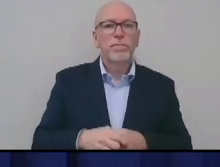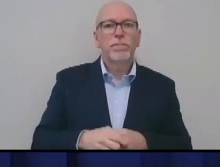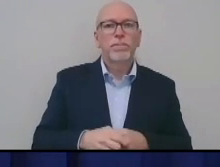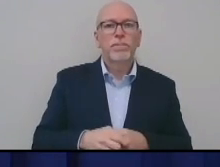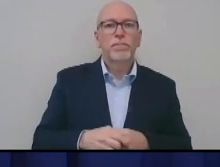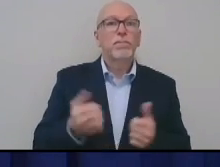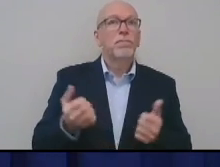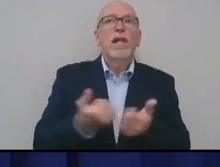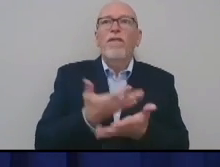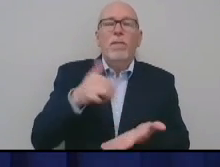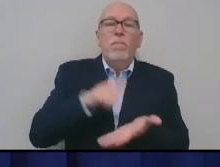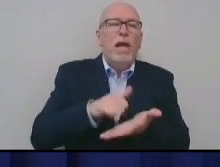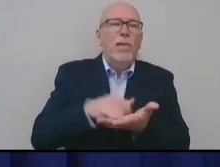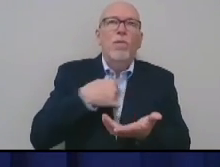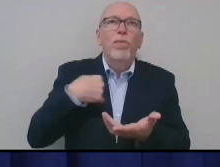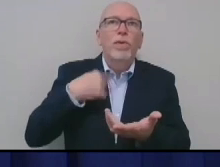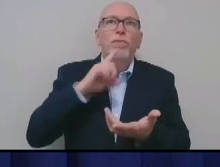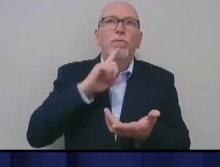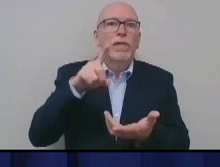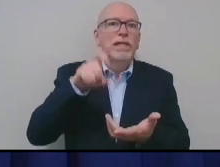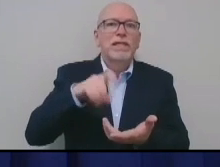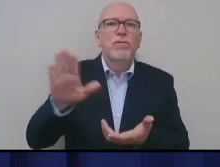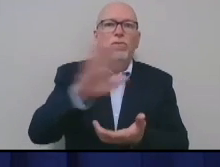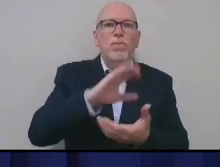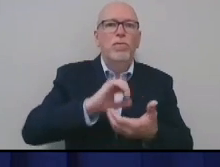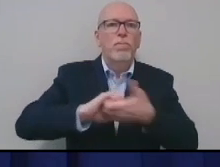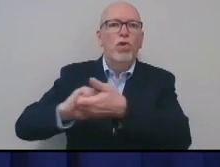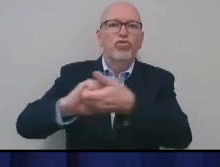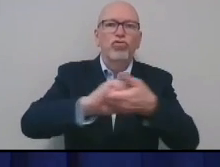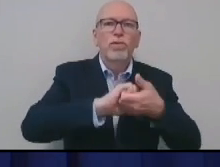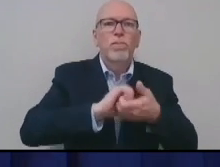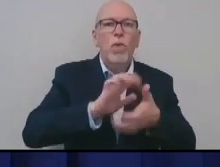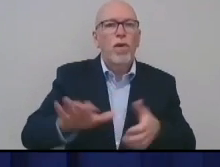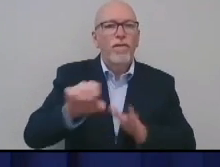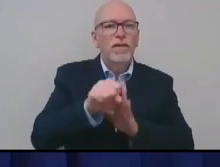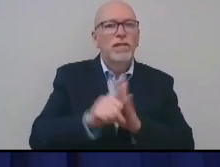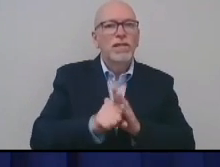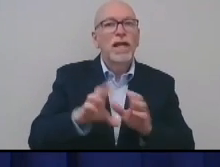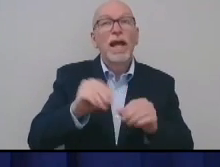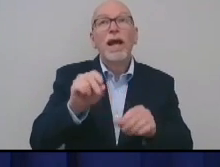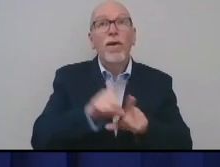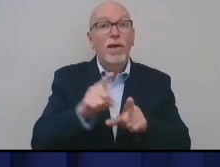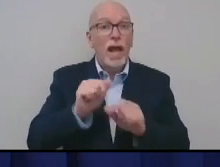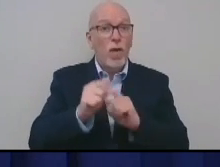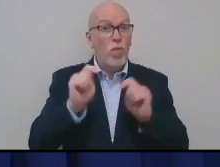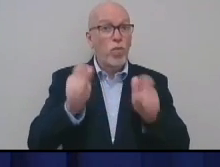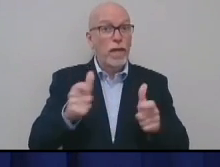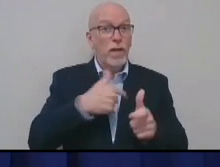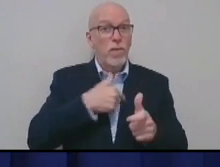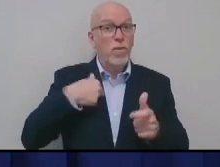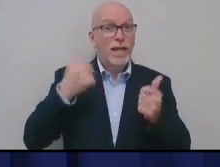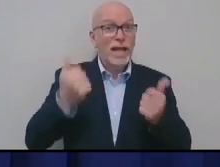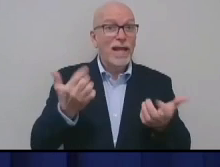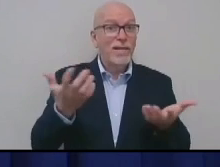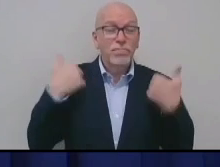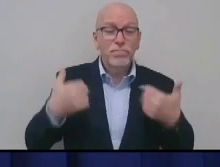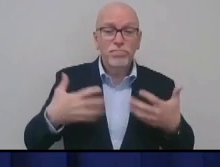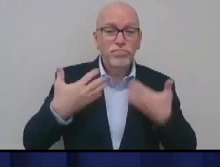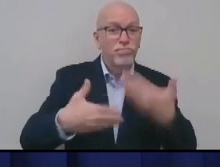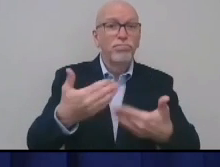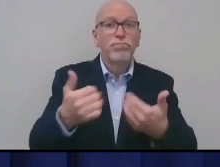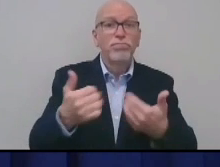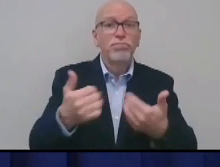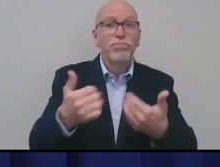the incredible partnerships from across the state. But ultimately, how quickly we are able to put this pandemic behind us will depend on